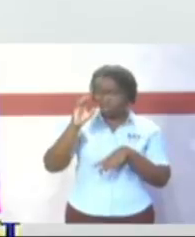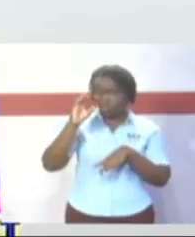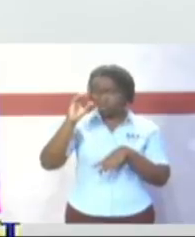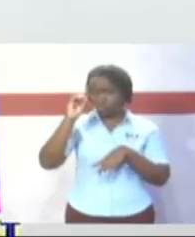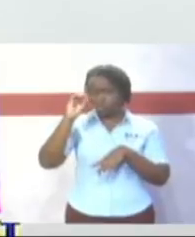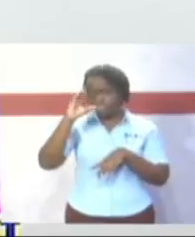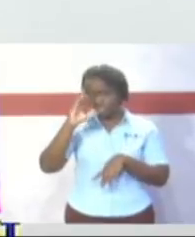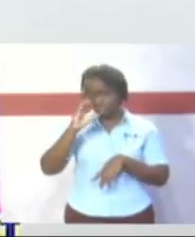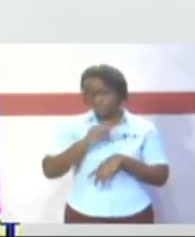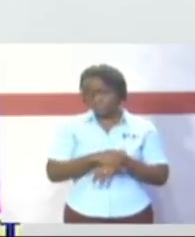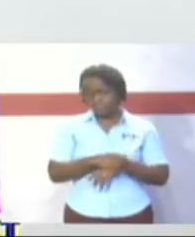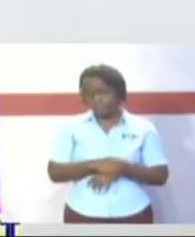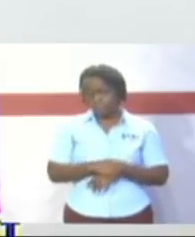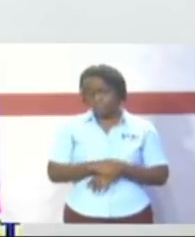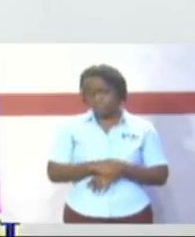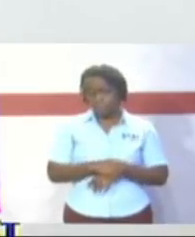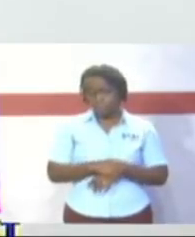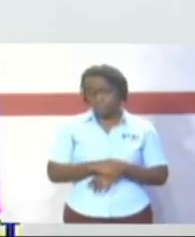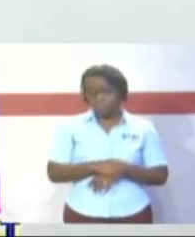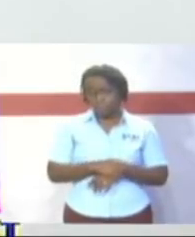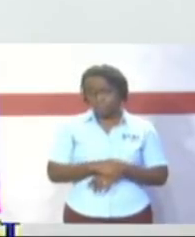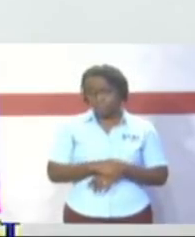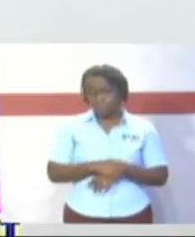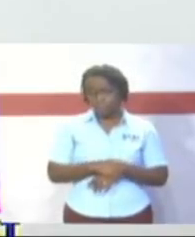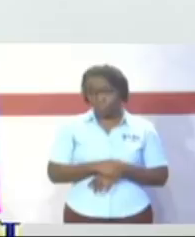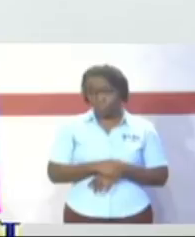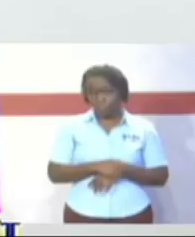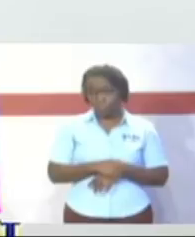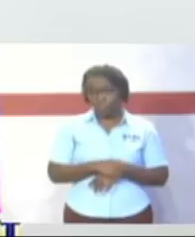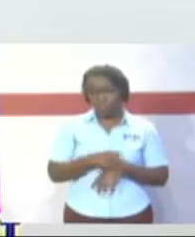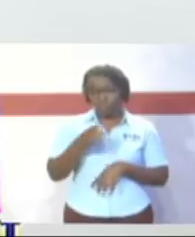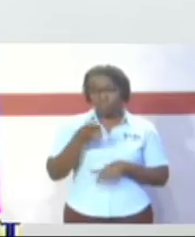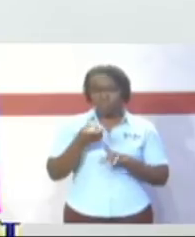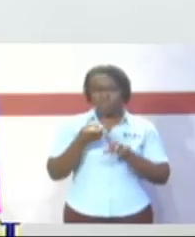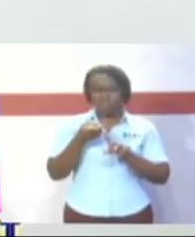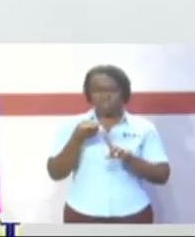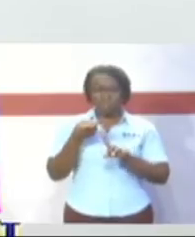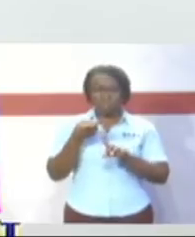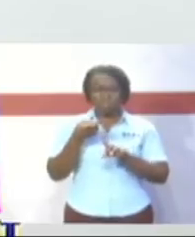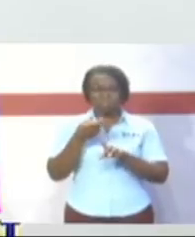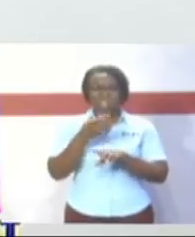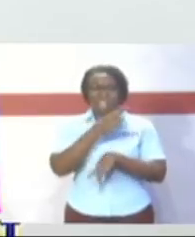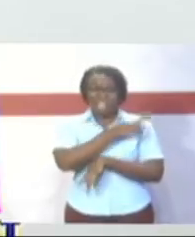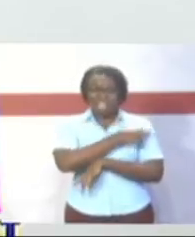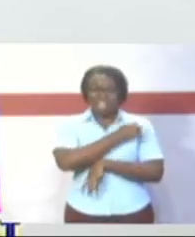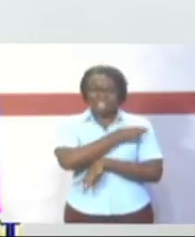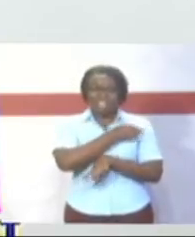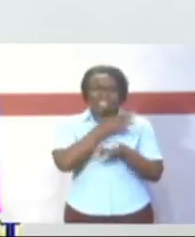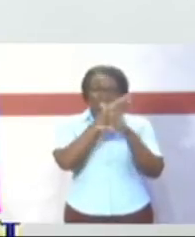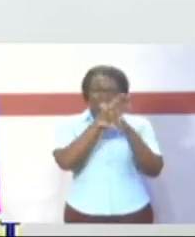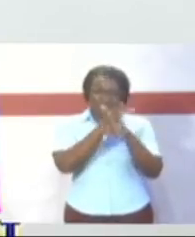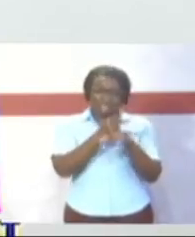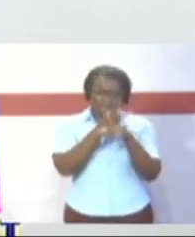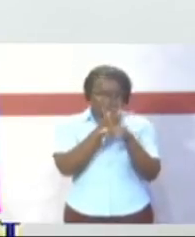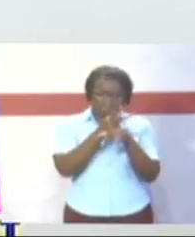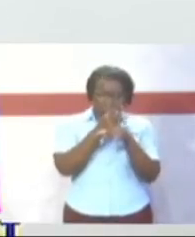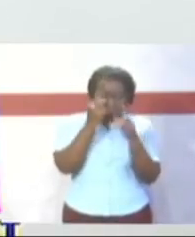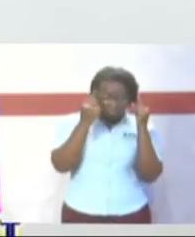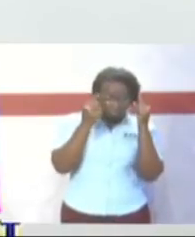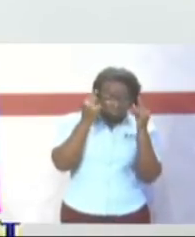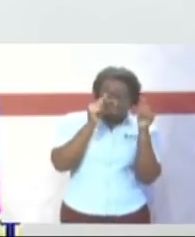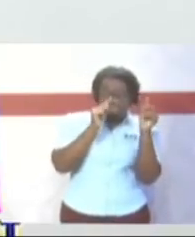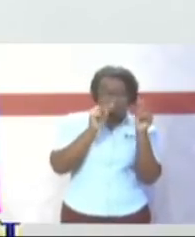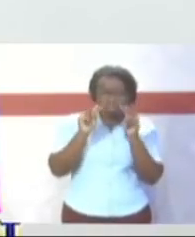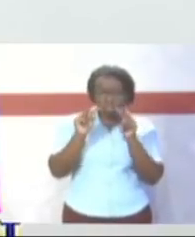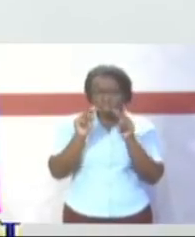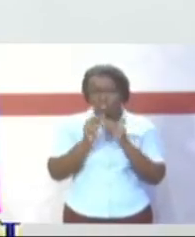tasked with activating and operating our EOC from a healthcare directly management point of view. Our EOC, in the